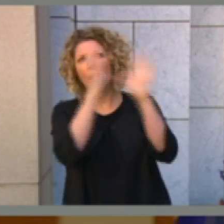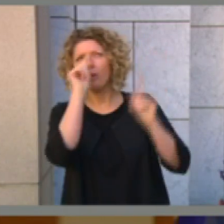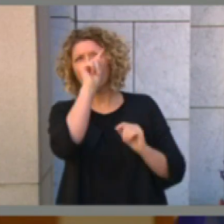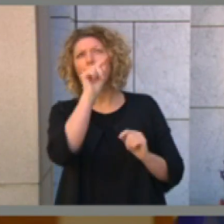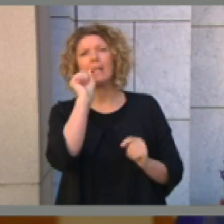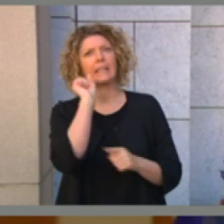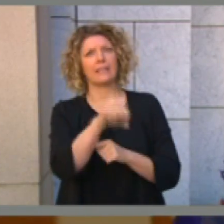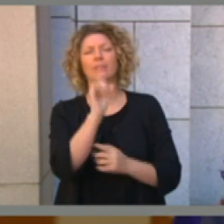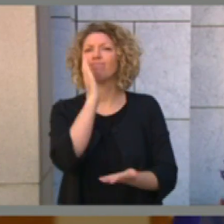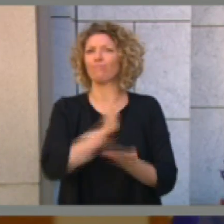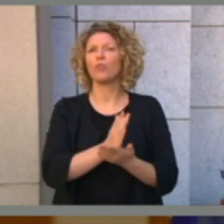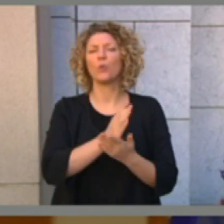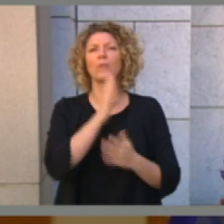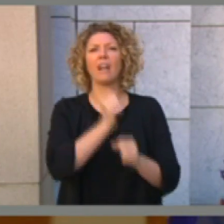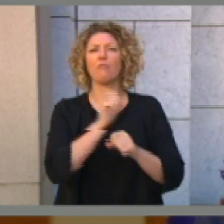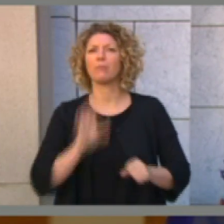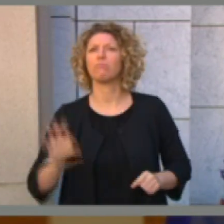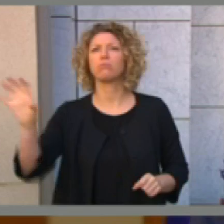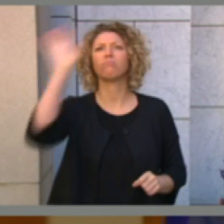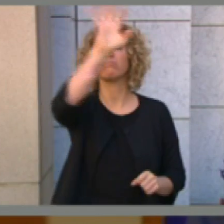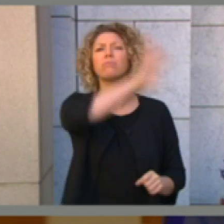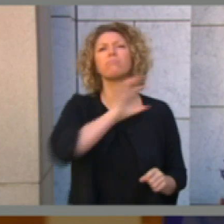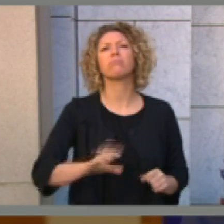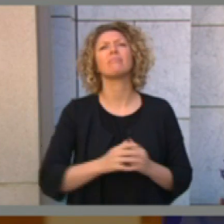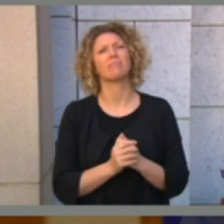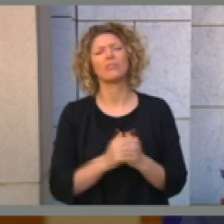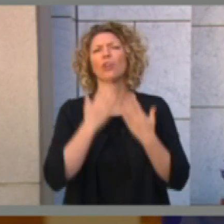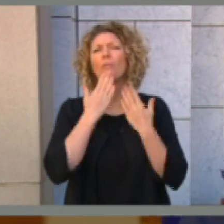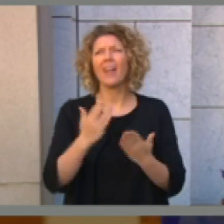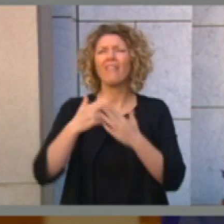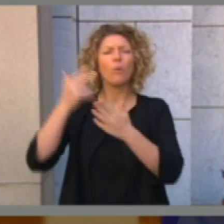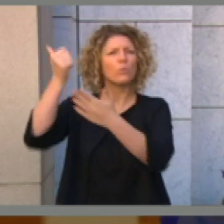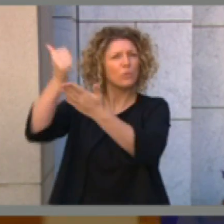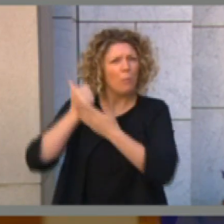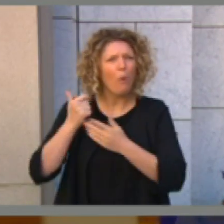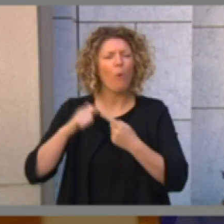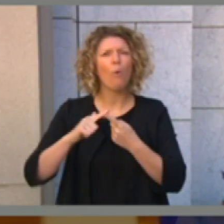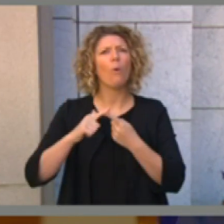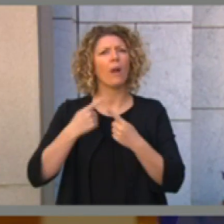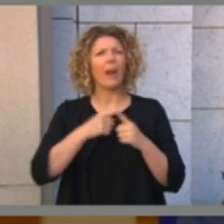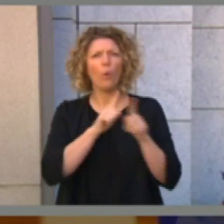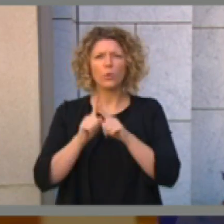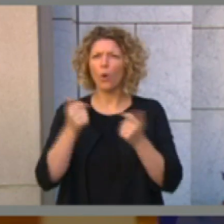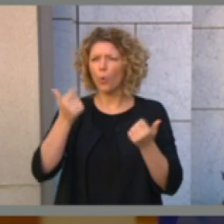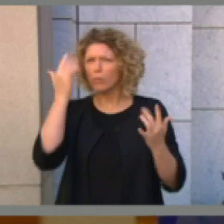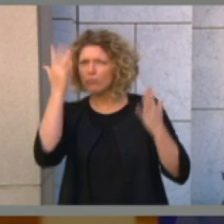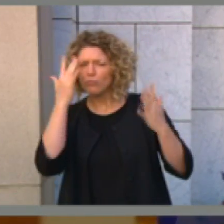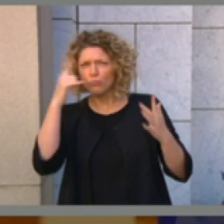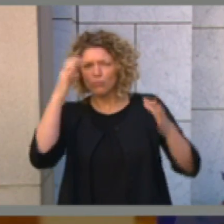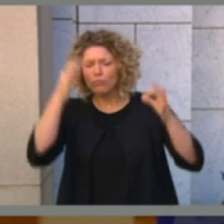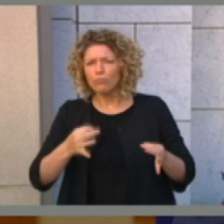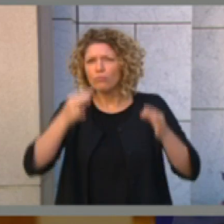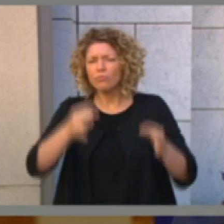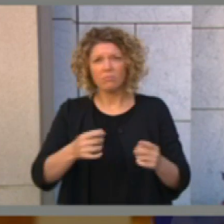your national and state and territory leaders. And I thank them very much for their support and their leadership as we work through these difficult